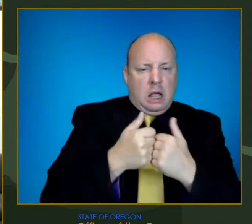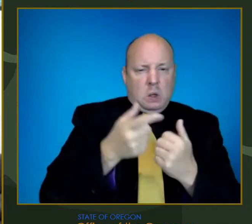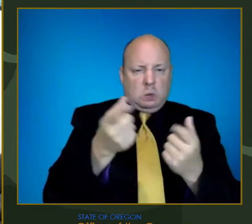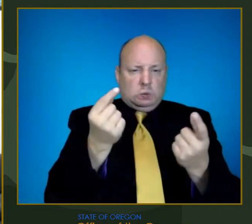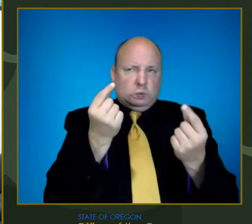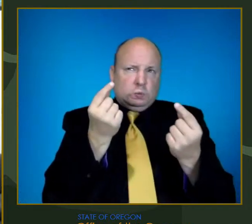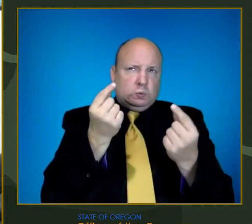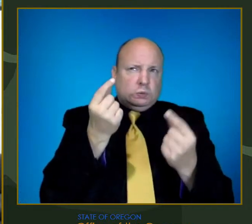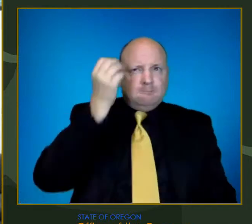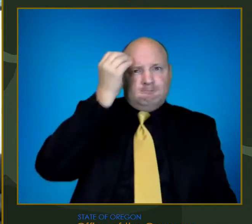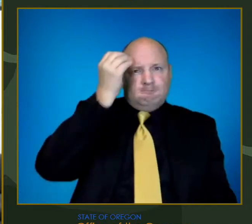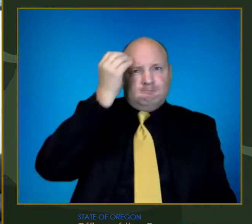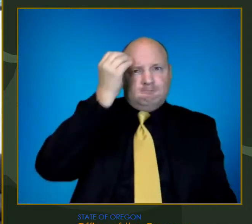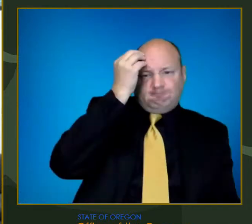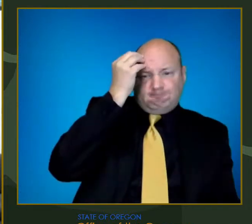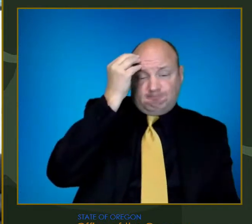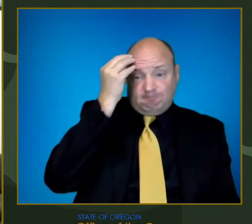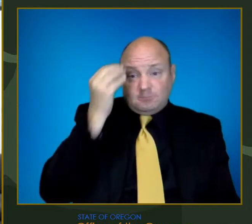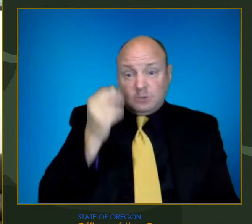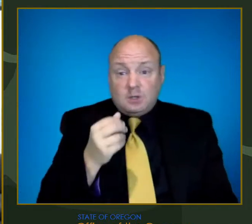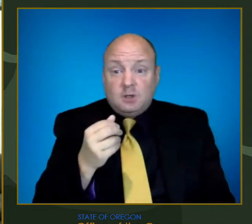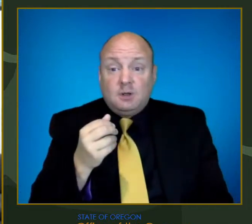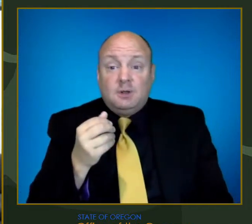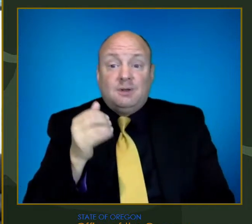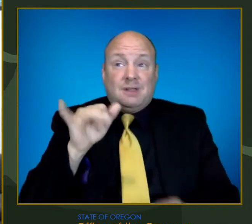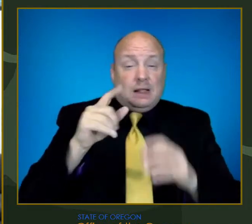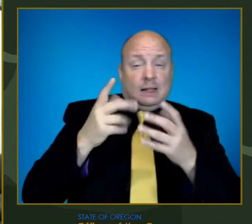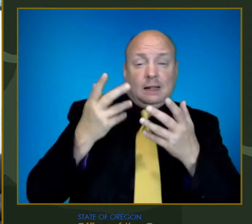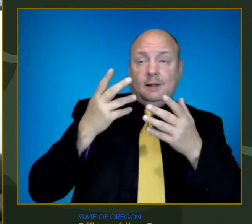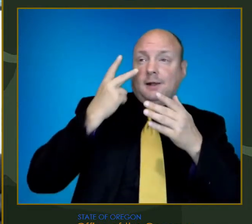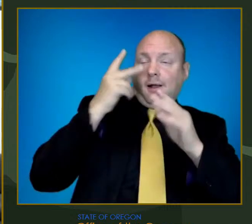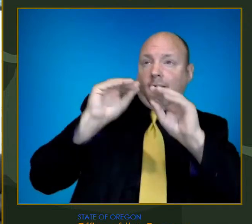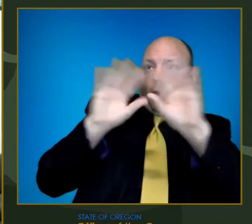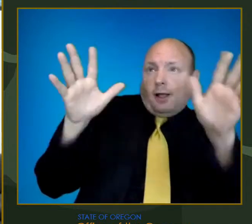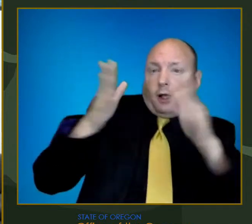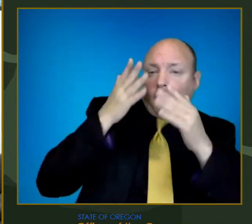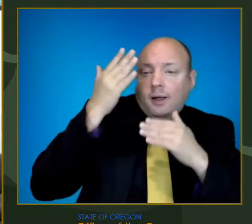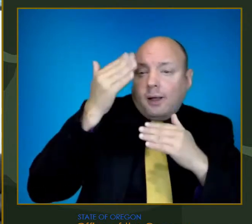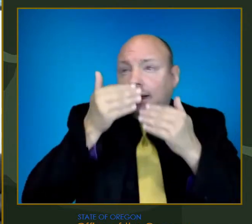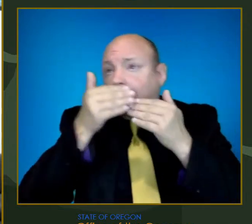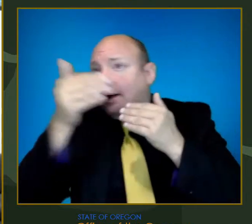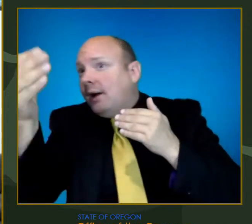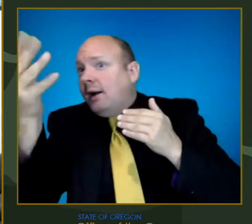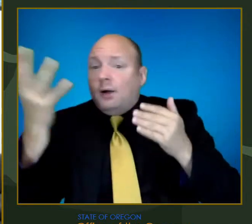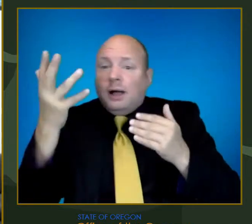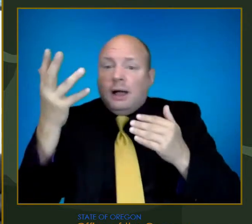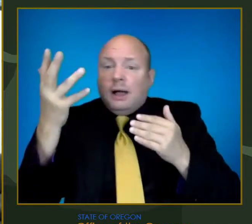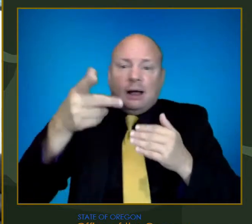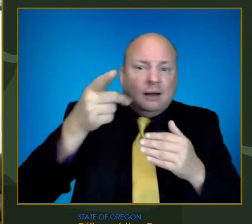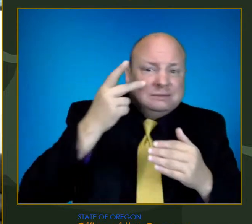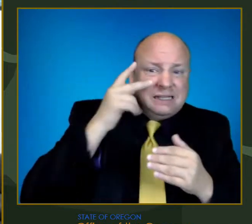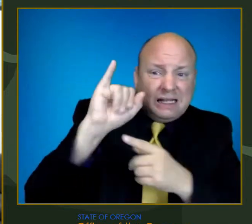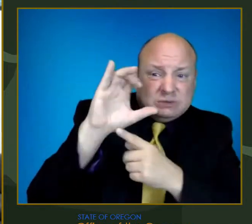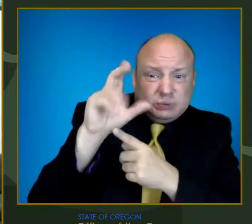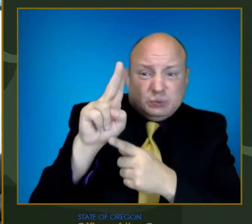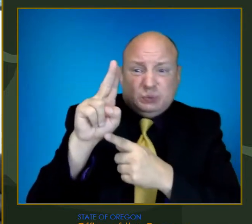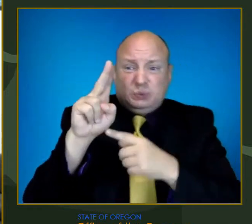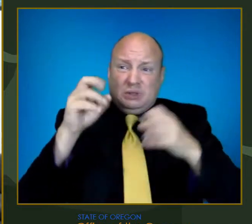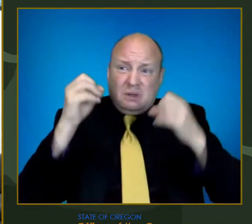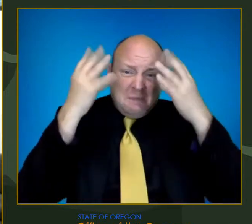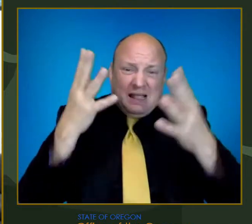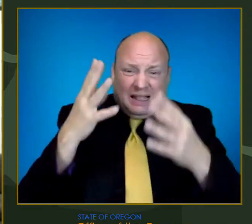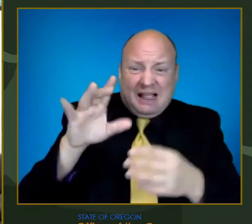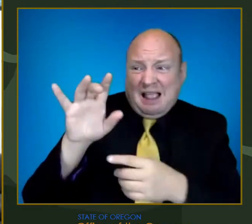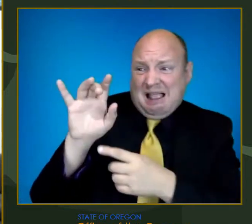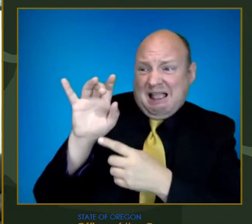Today, we set another new record for ICU patients. As of this morning, 845 Oregonians are hospitalized with COVID-19